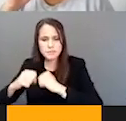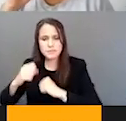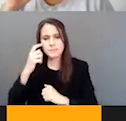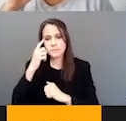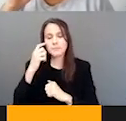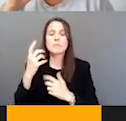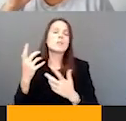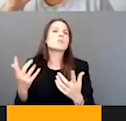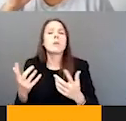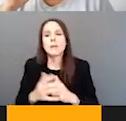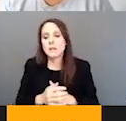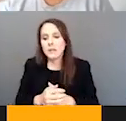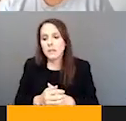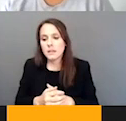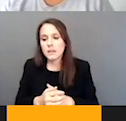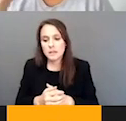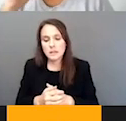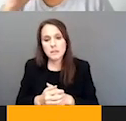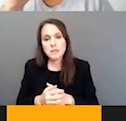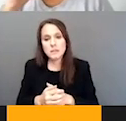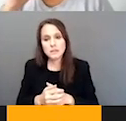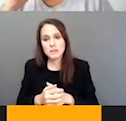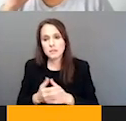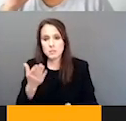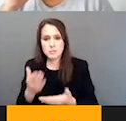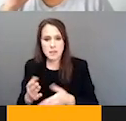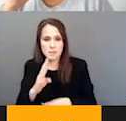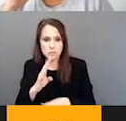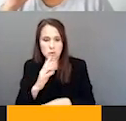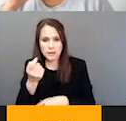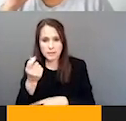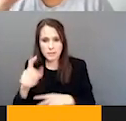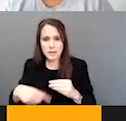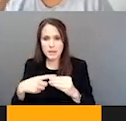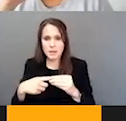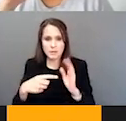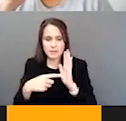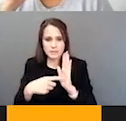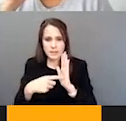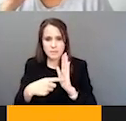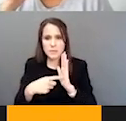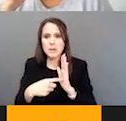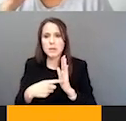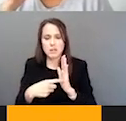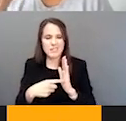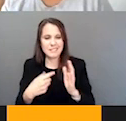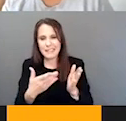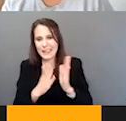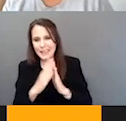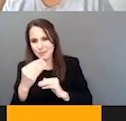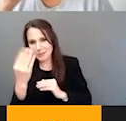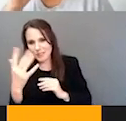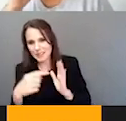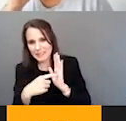And so, you know, to talk maybe a little bit about an example, we were asked to provide examples of our work. The